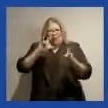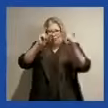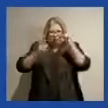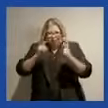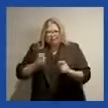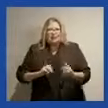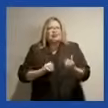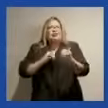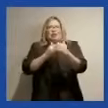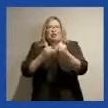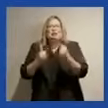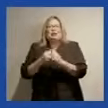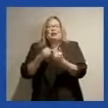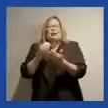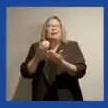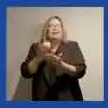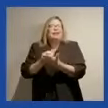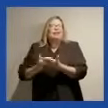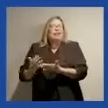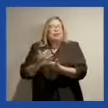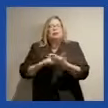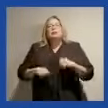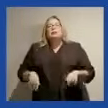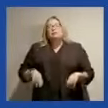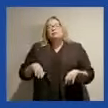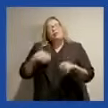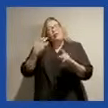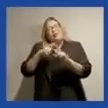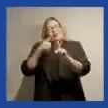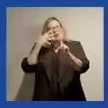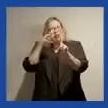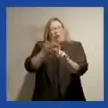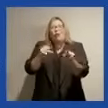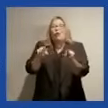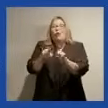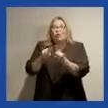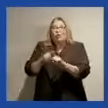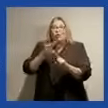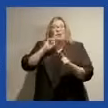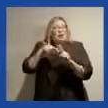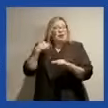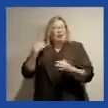challenges. And I just wanted to highlight that. I also wanted to highlight the record tourism,